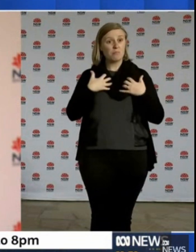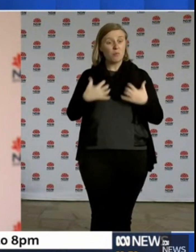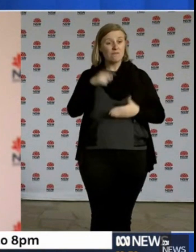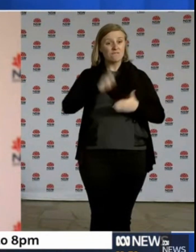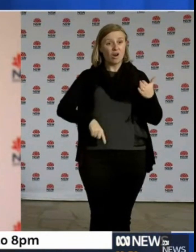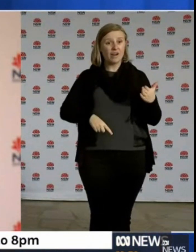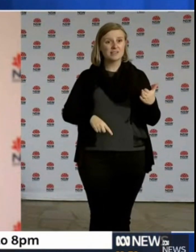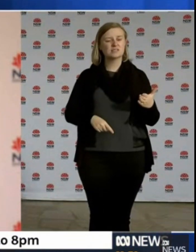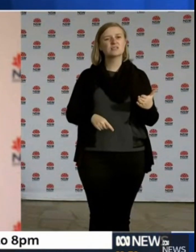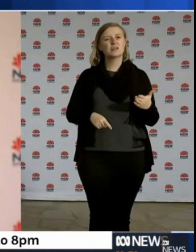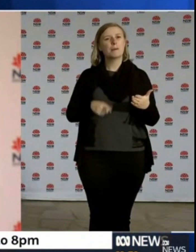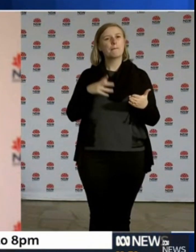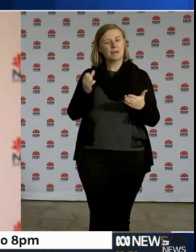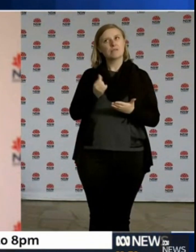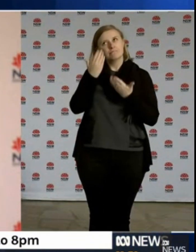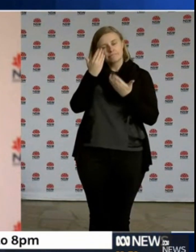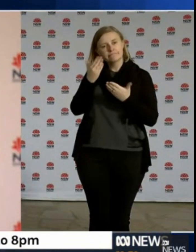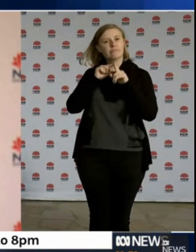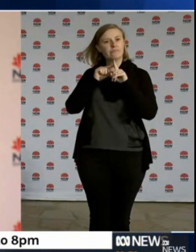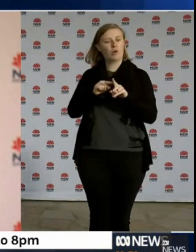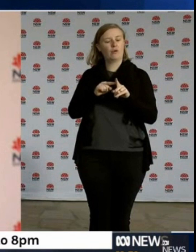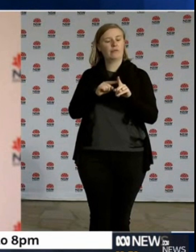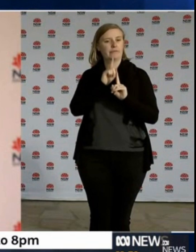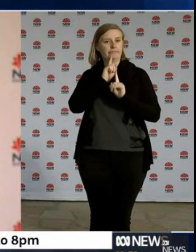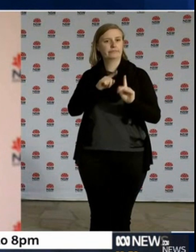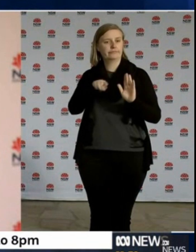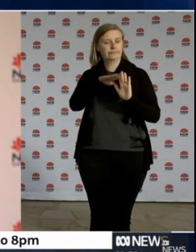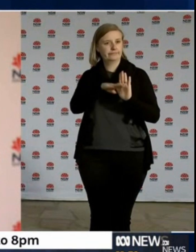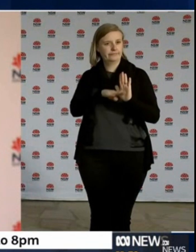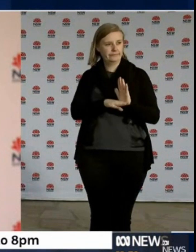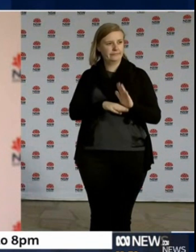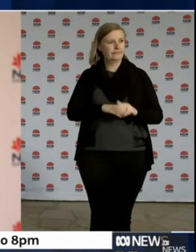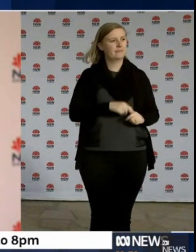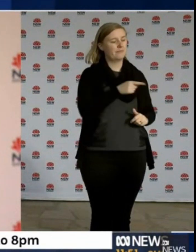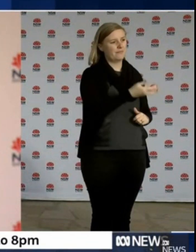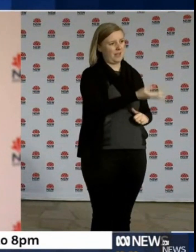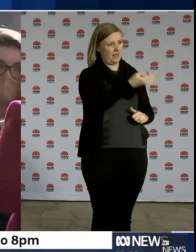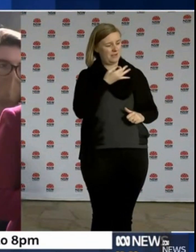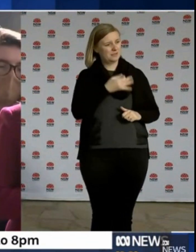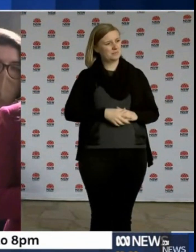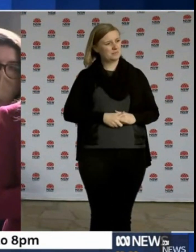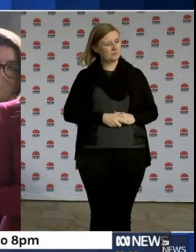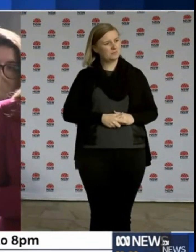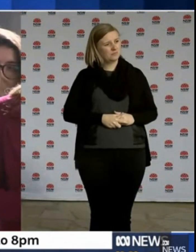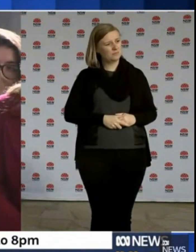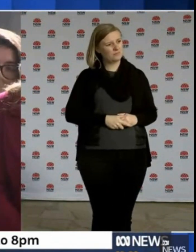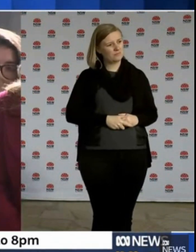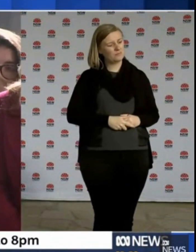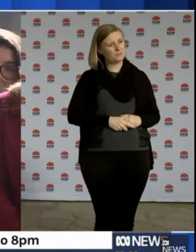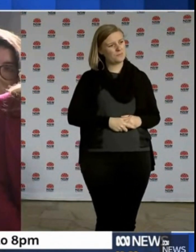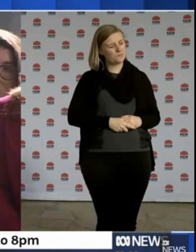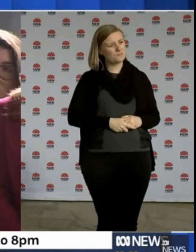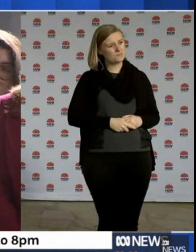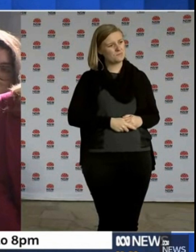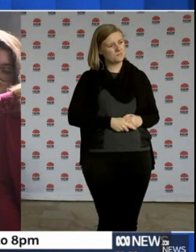orders. When they follow the Premier's advice, obviously we've always done well. Specifically on the health orders, Commissioner Fuller, one of the reasonable